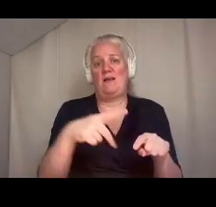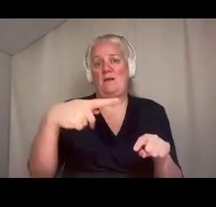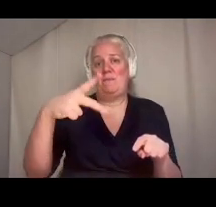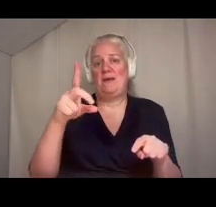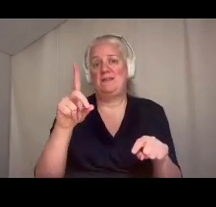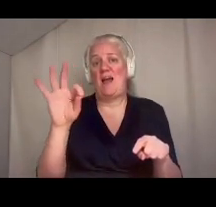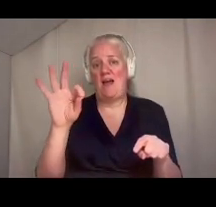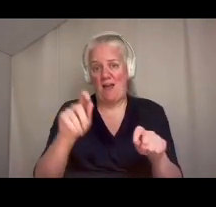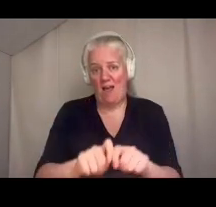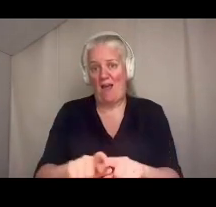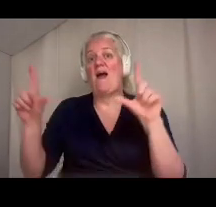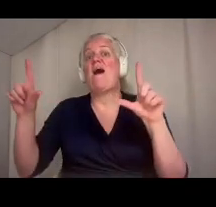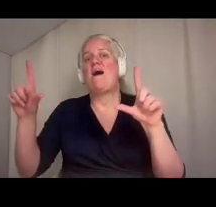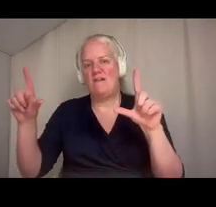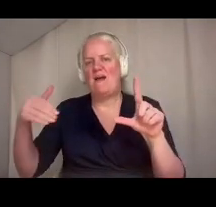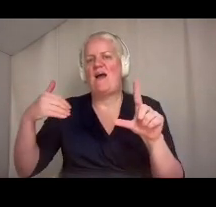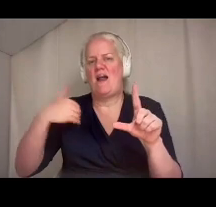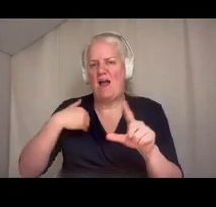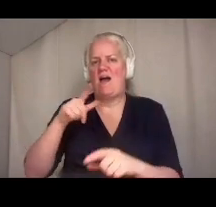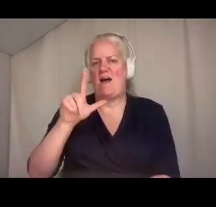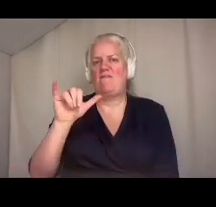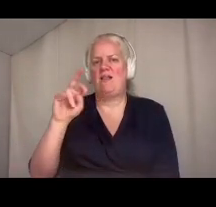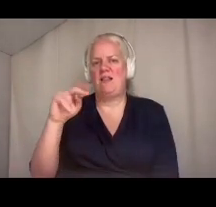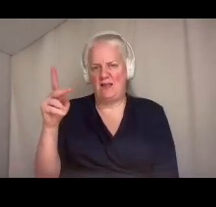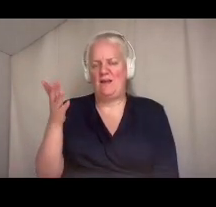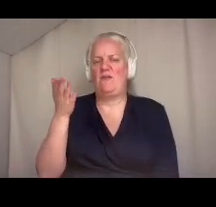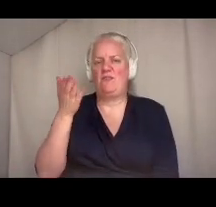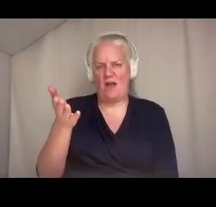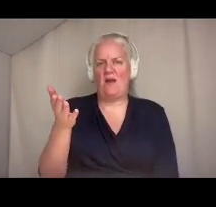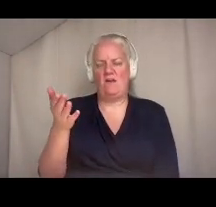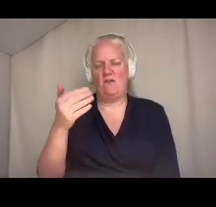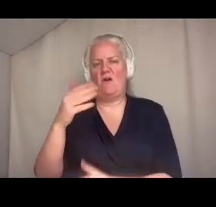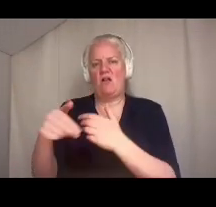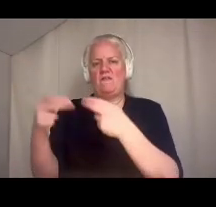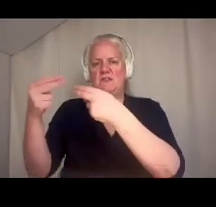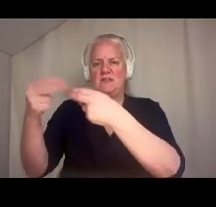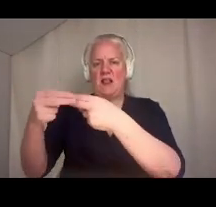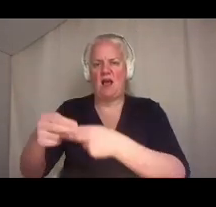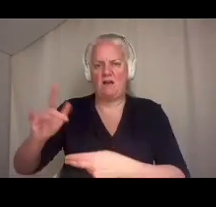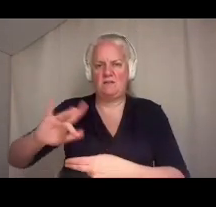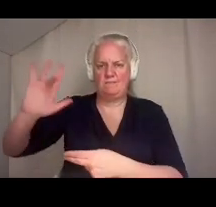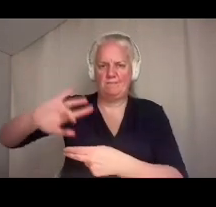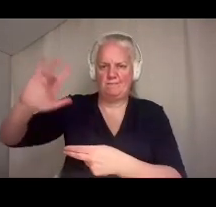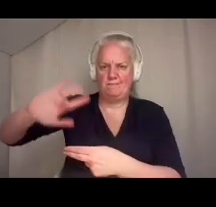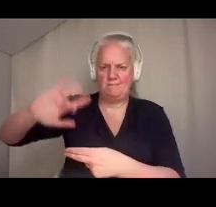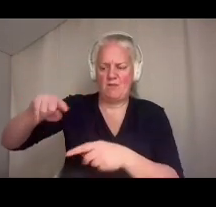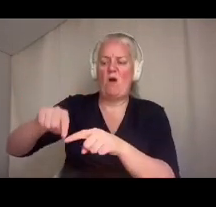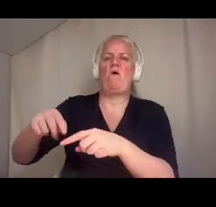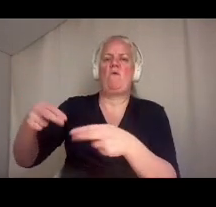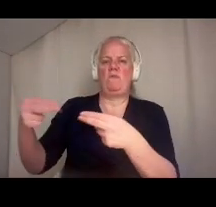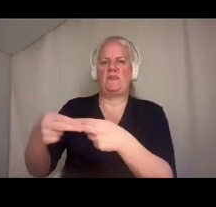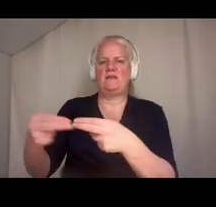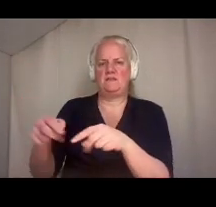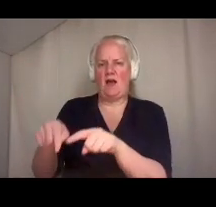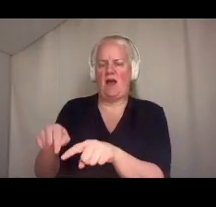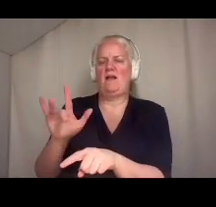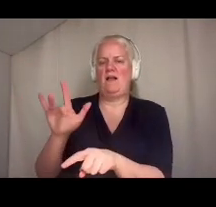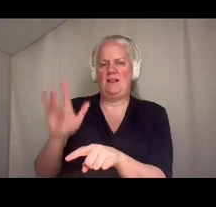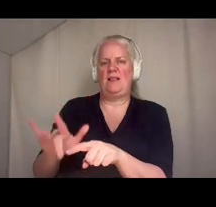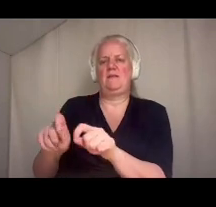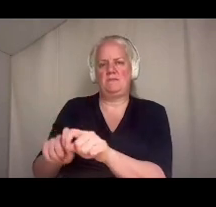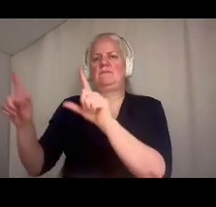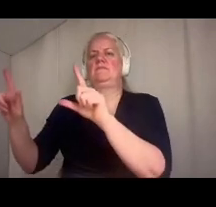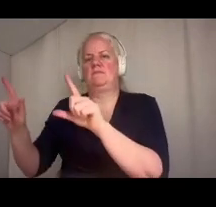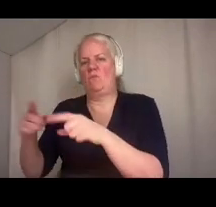that document, you can go through whichever slide, go to all the different slides that you are